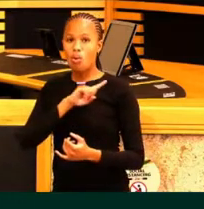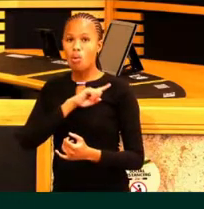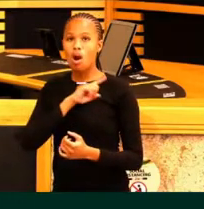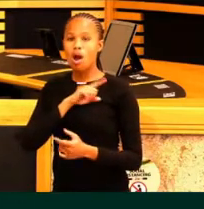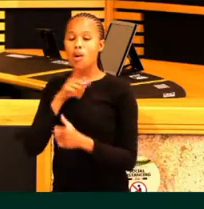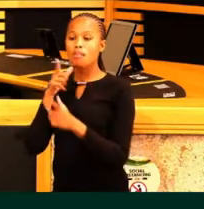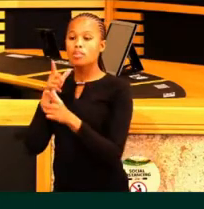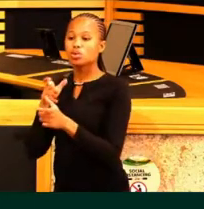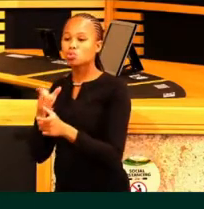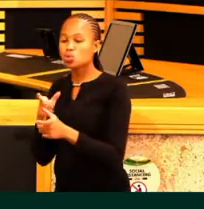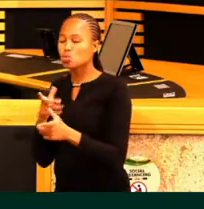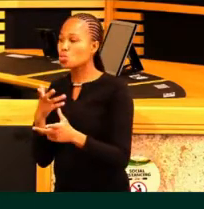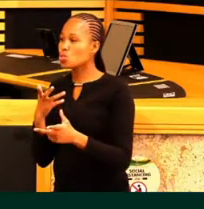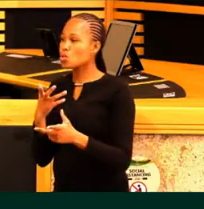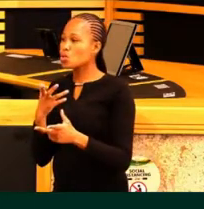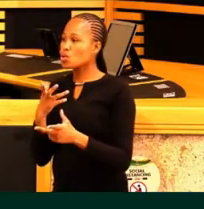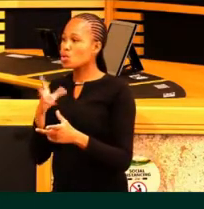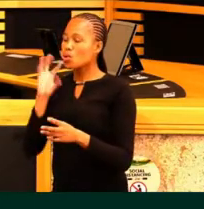um